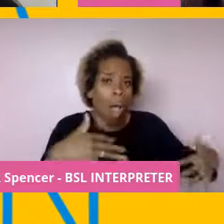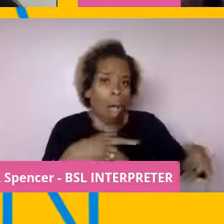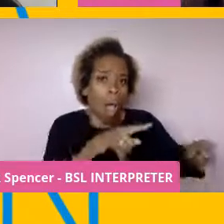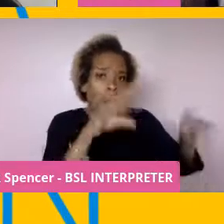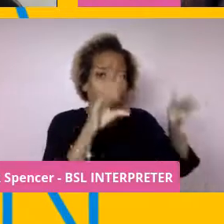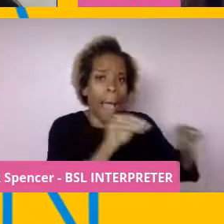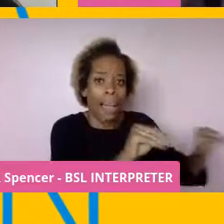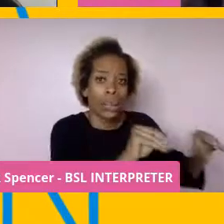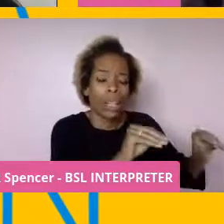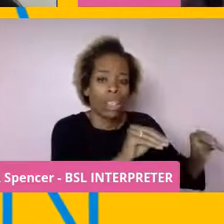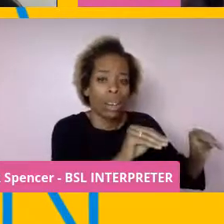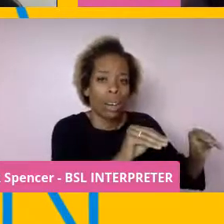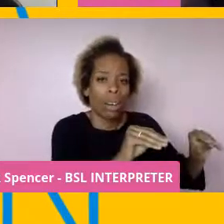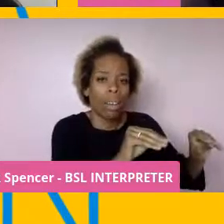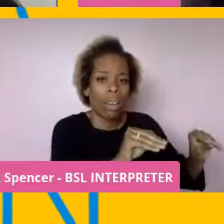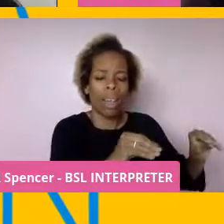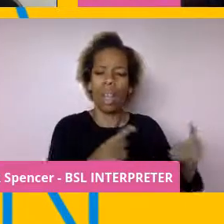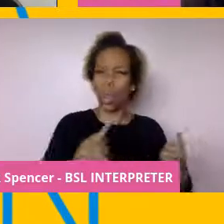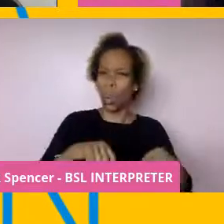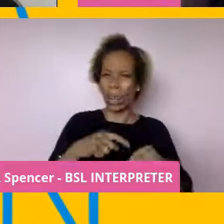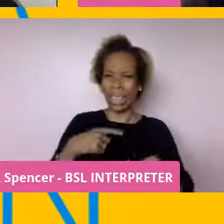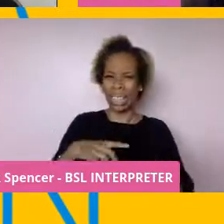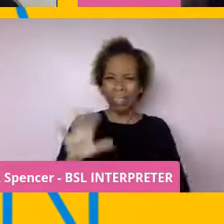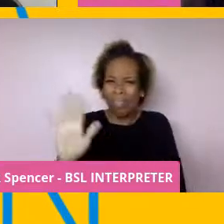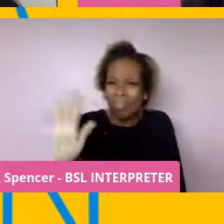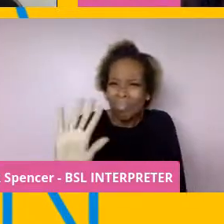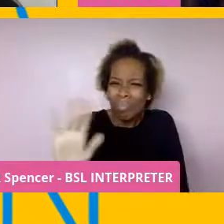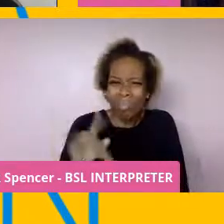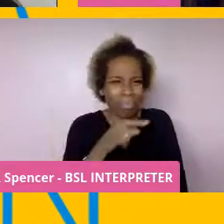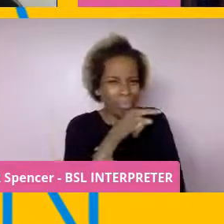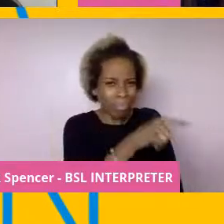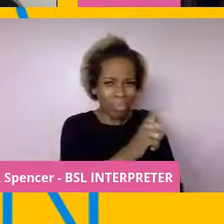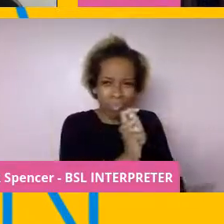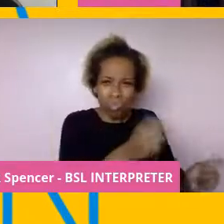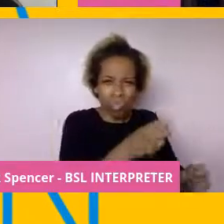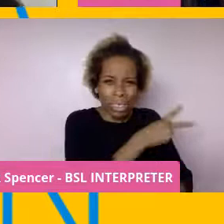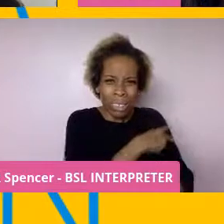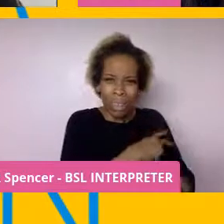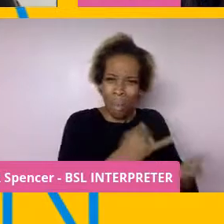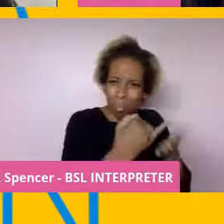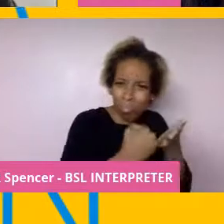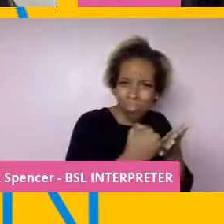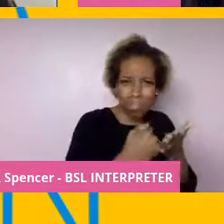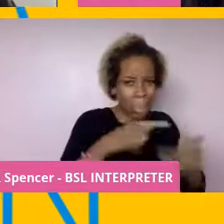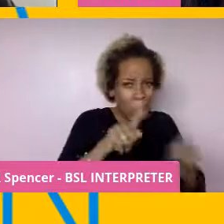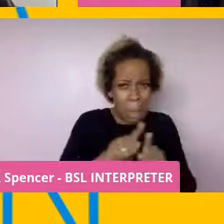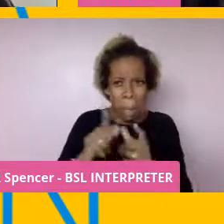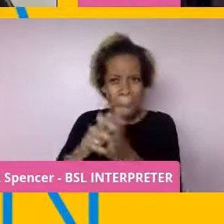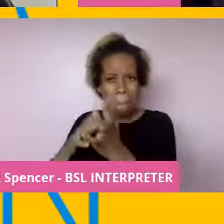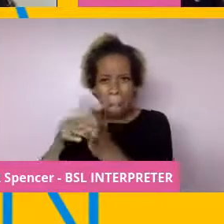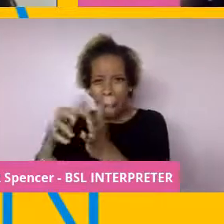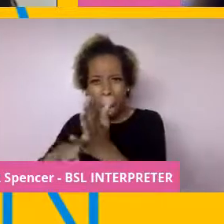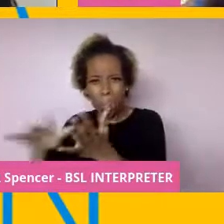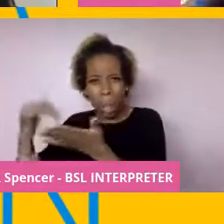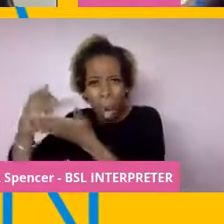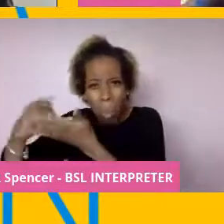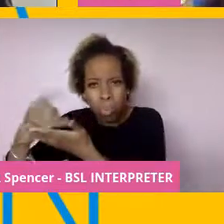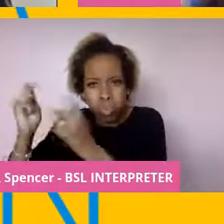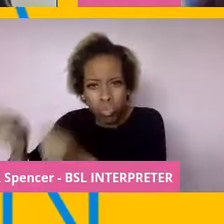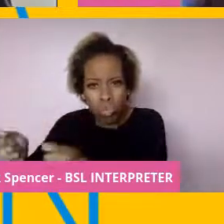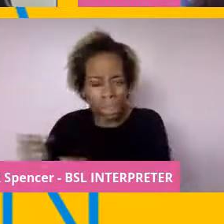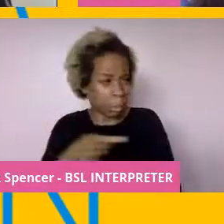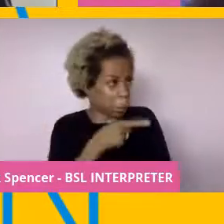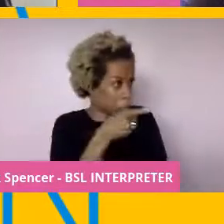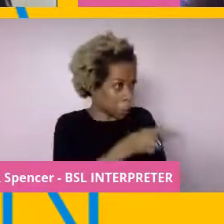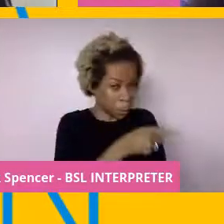is seen as the name, and we need to push much more with local politicians and with representatives that these employers are